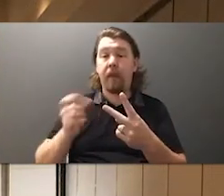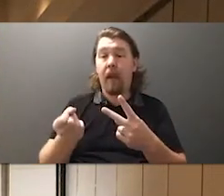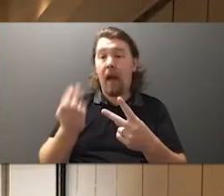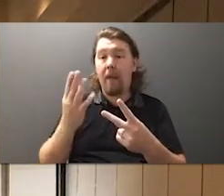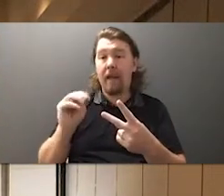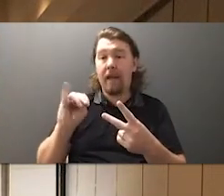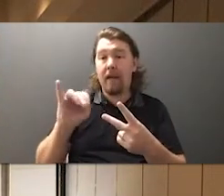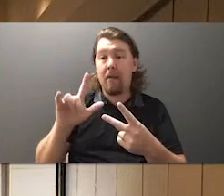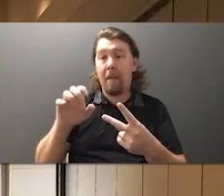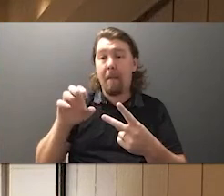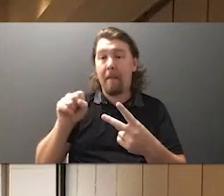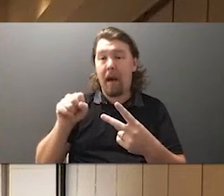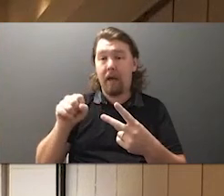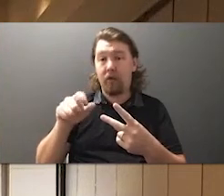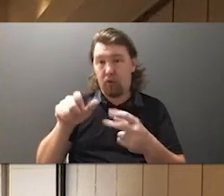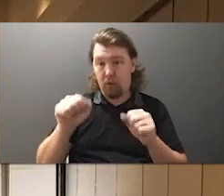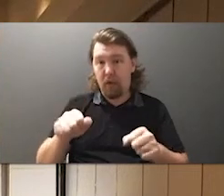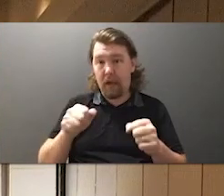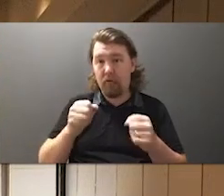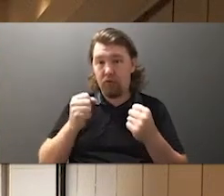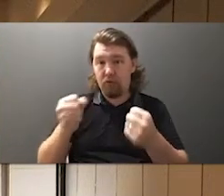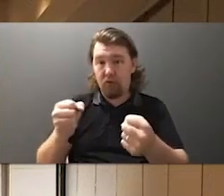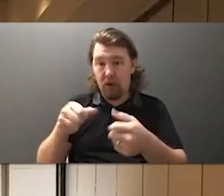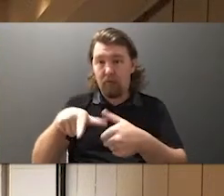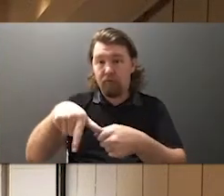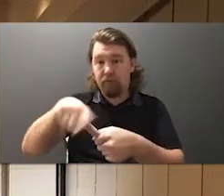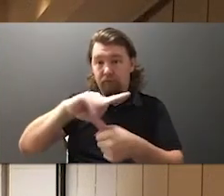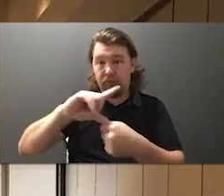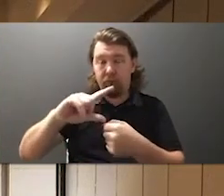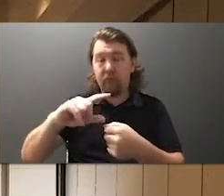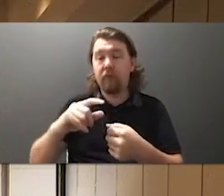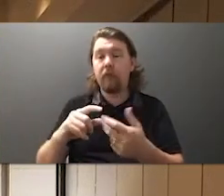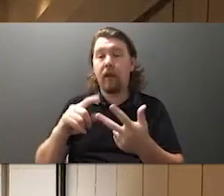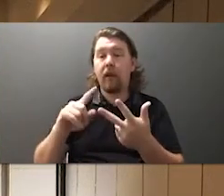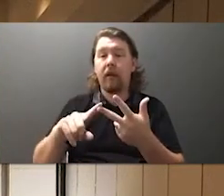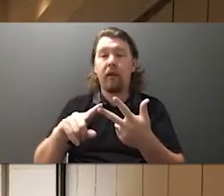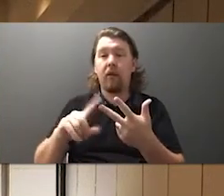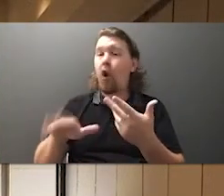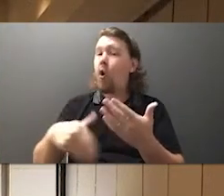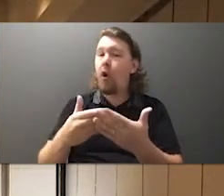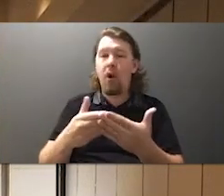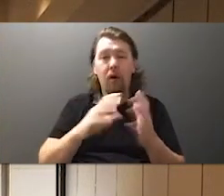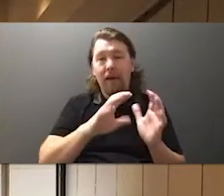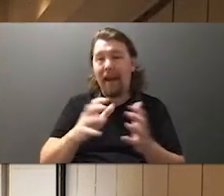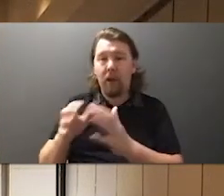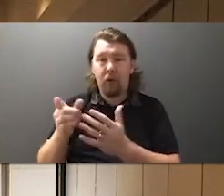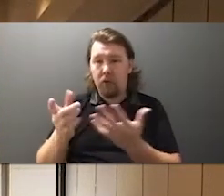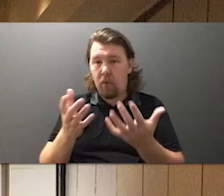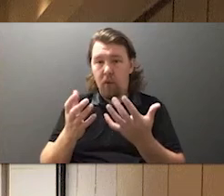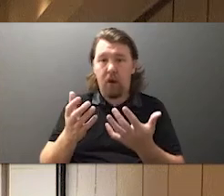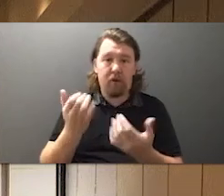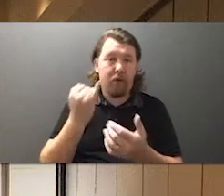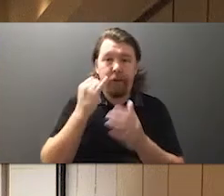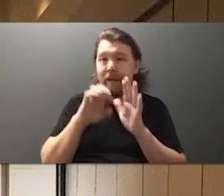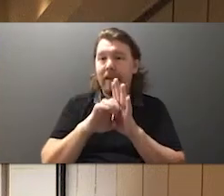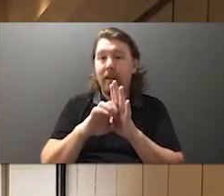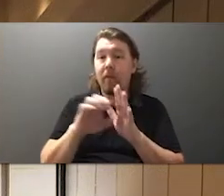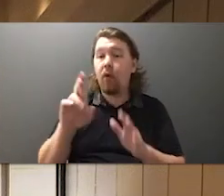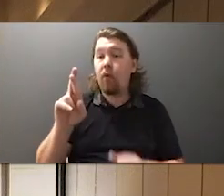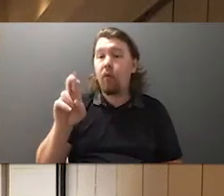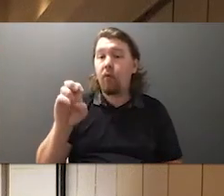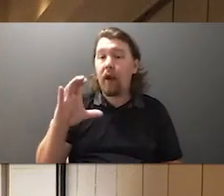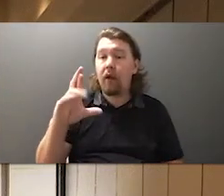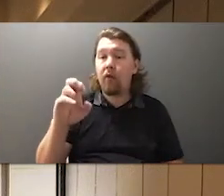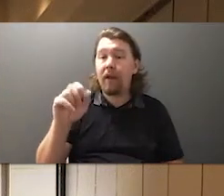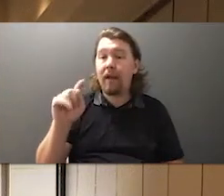many miles you want to go from that zip code, and you list all the categories you want. Like if you put in recreation, you're going to